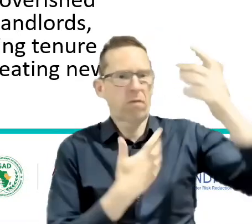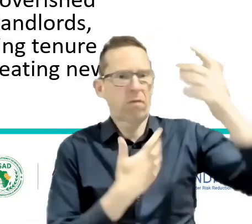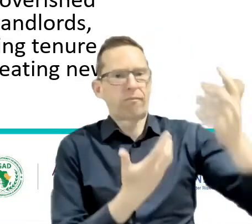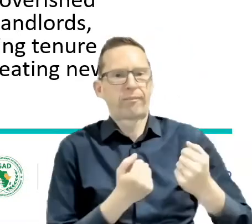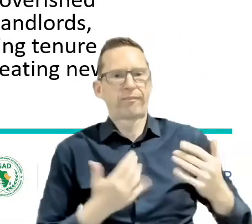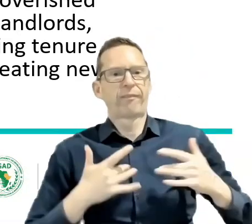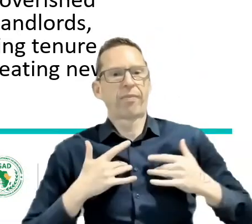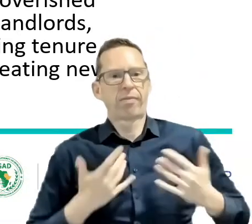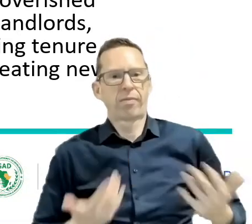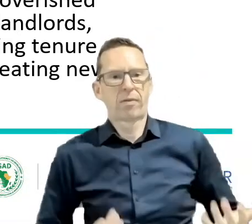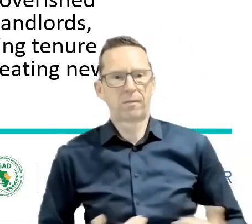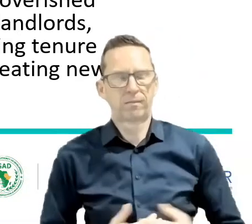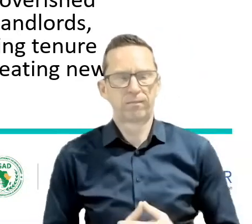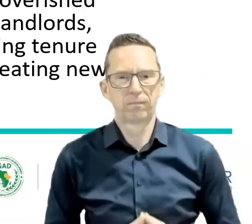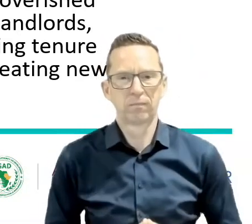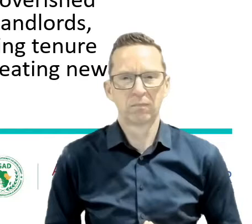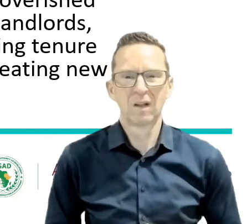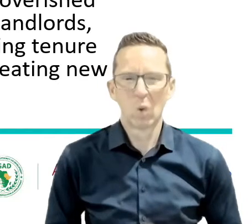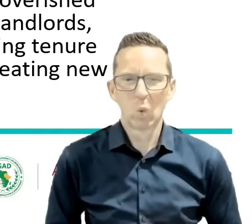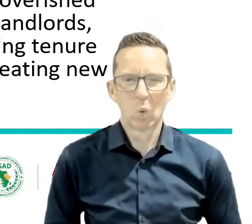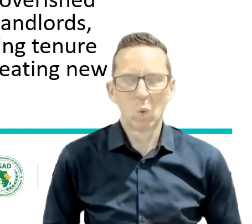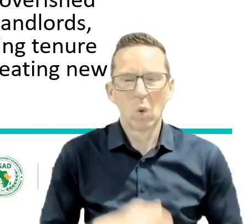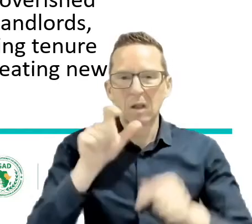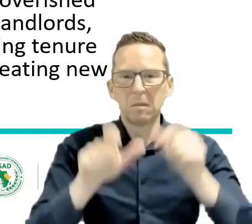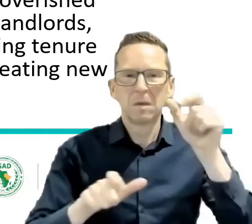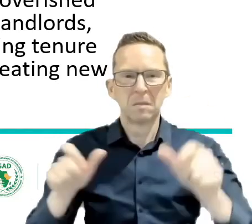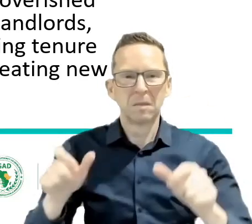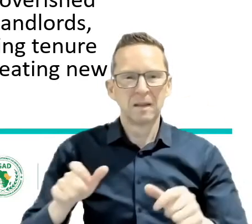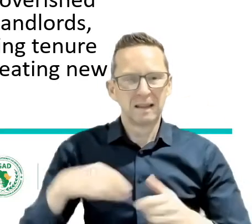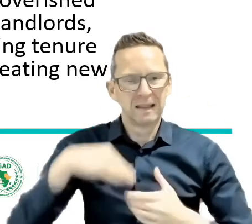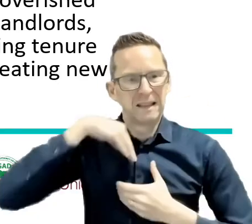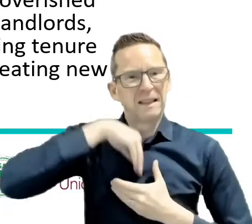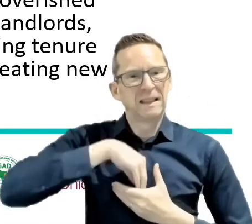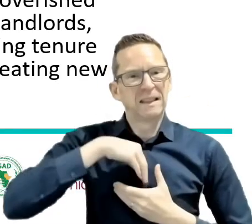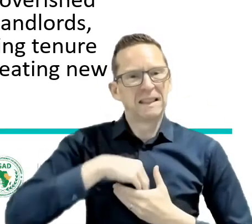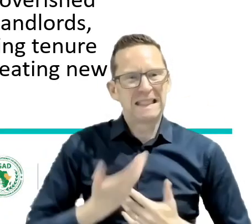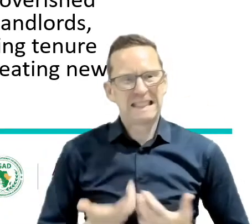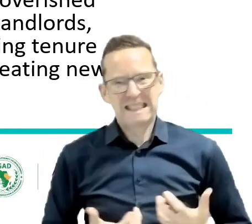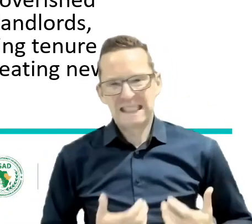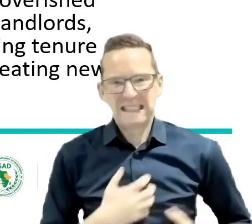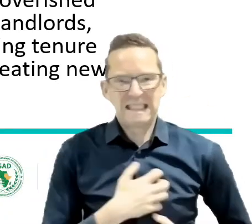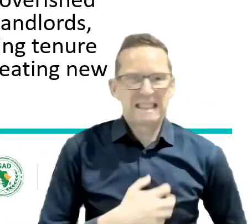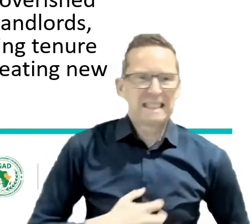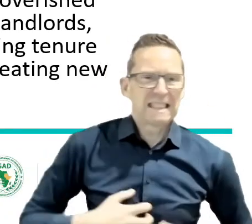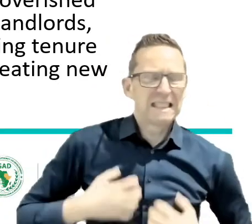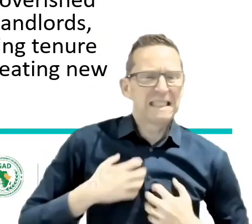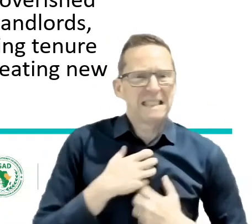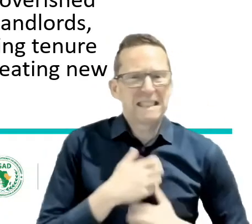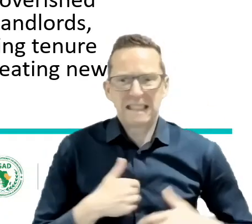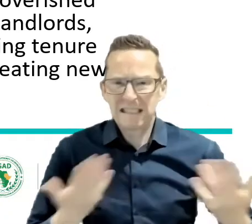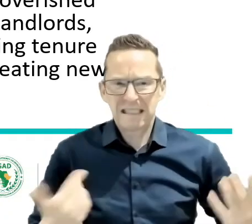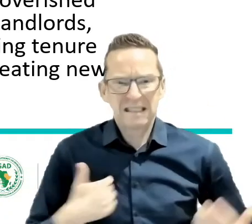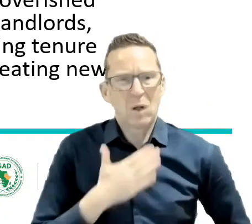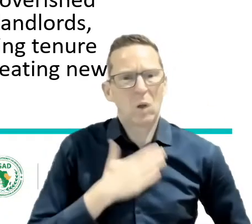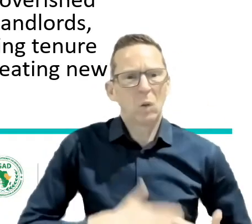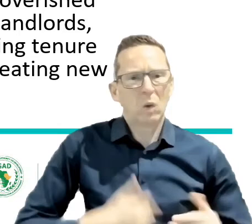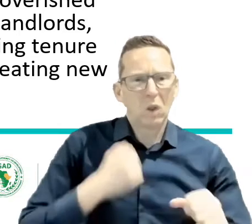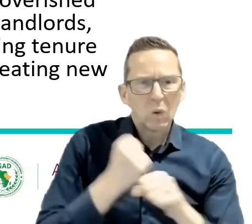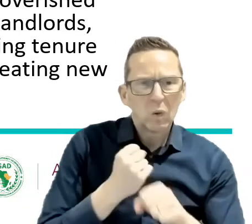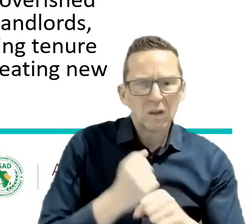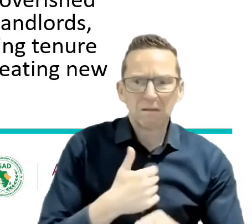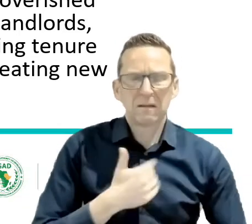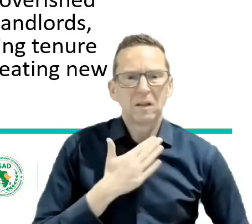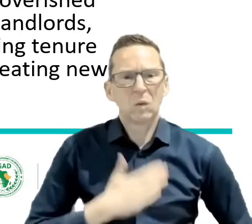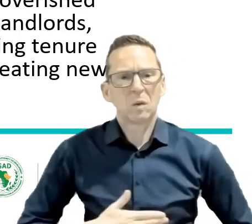frustration really grew. So government support and concerted efforts to rebuild food security in impoverished areas brought some